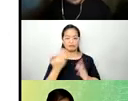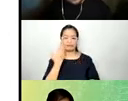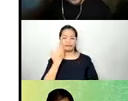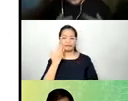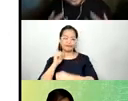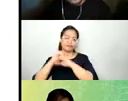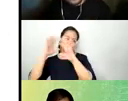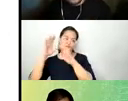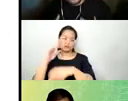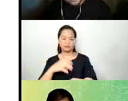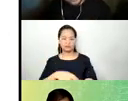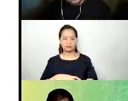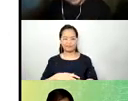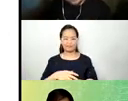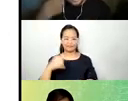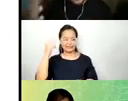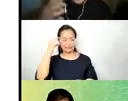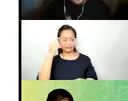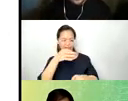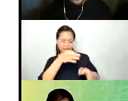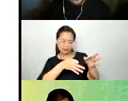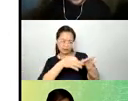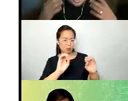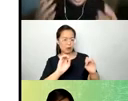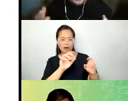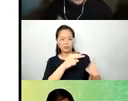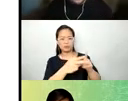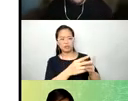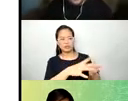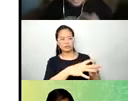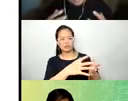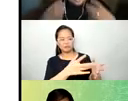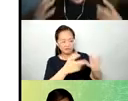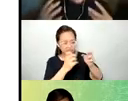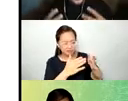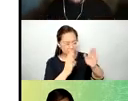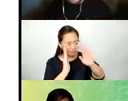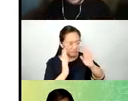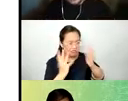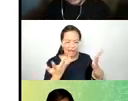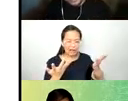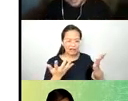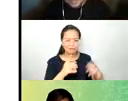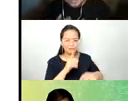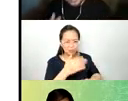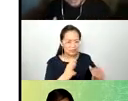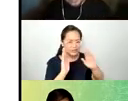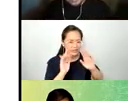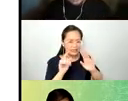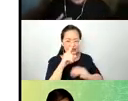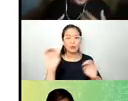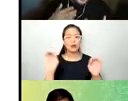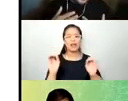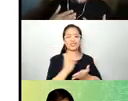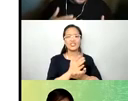We become judgmental to others. We don't get their perspectives. We don't listen to them. We don't have genuine listening because we do not share it. And